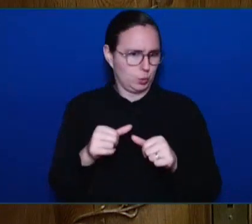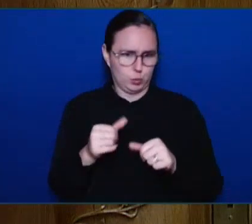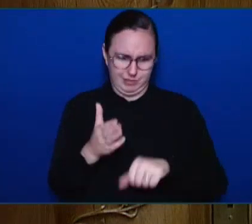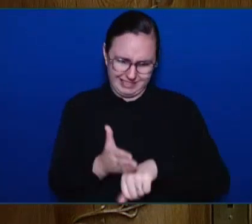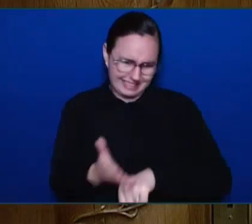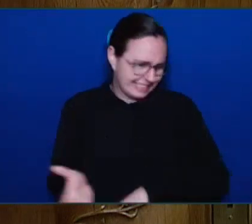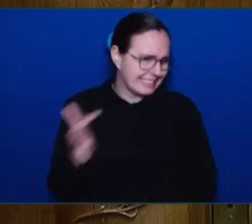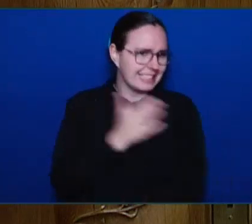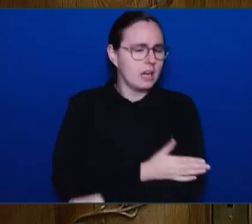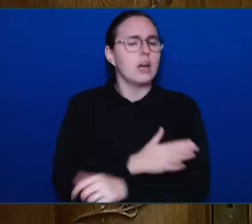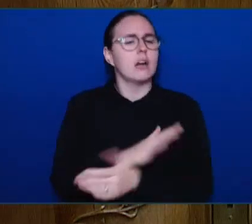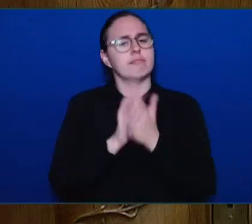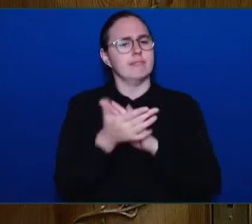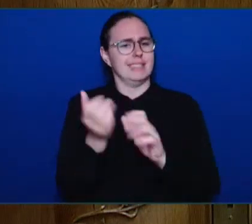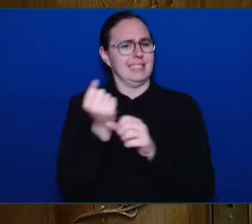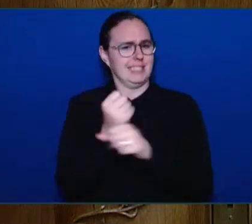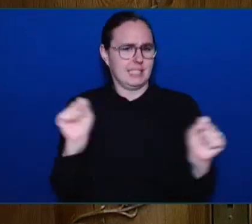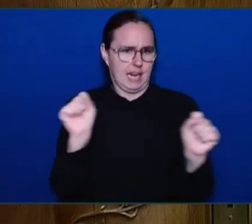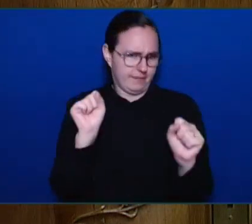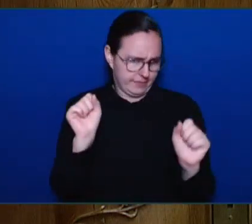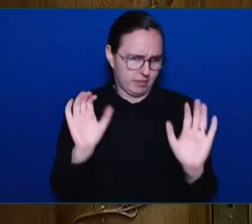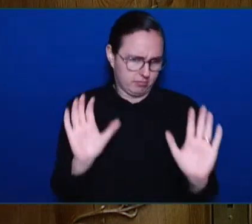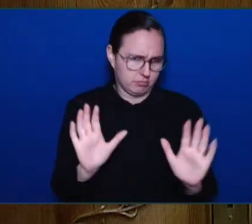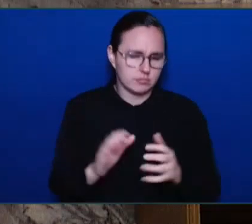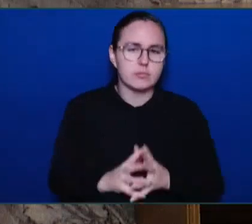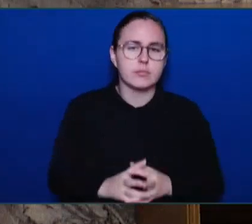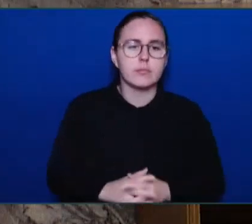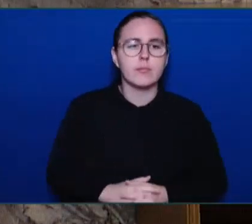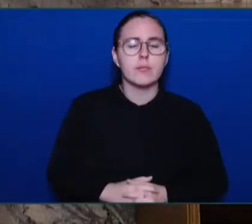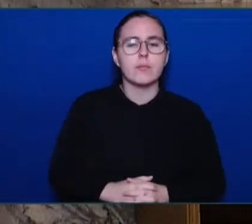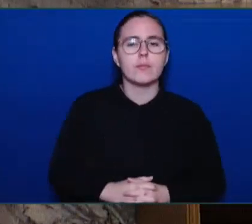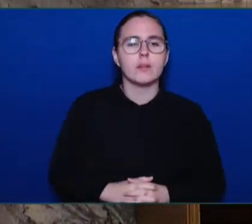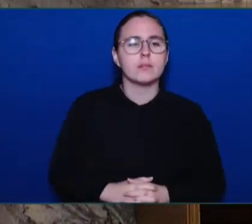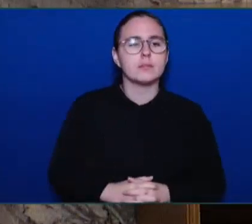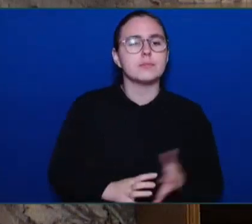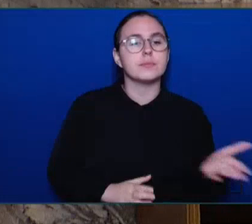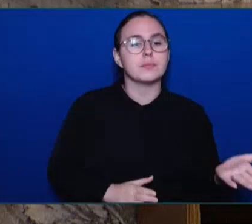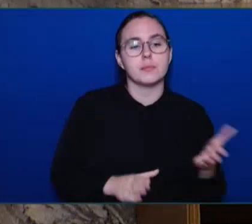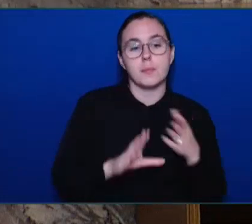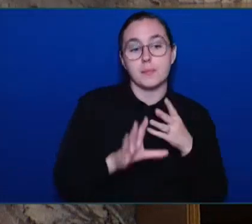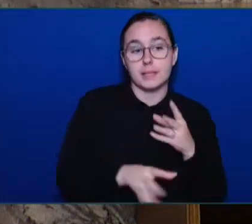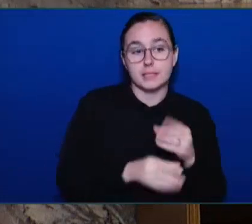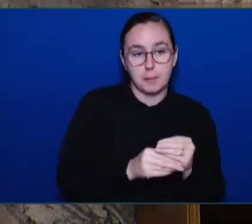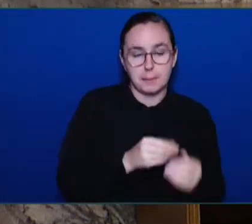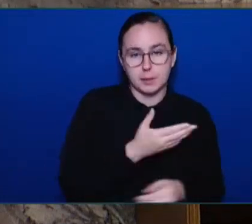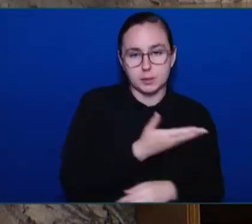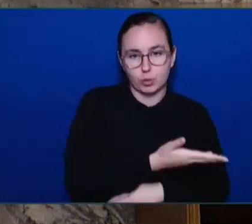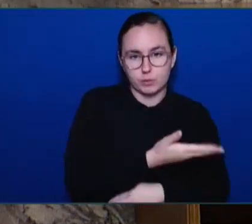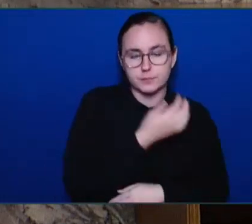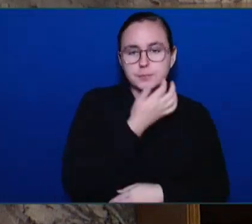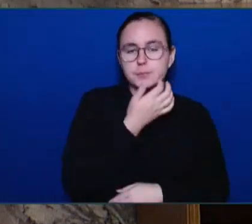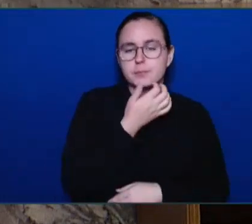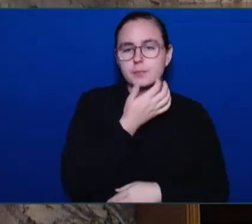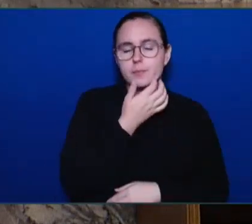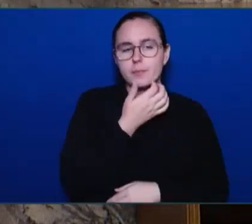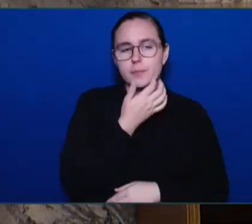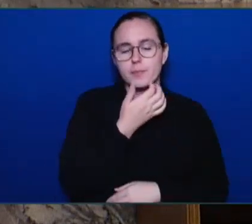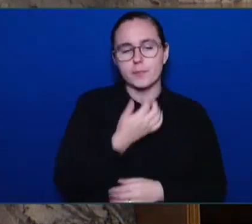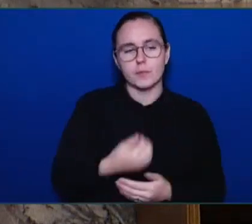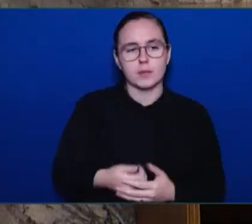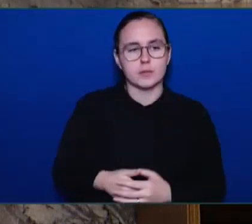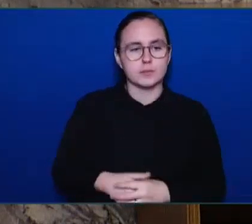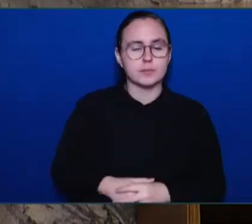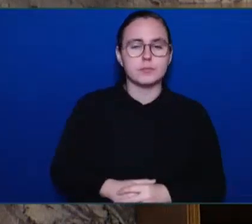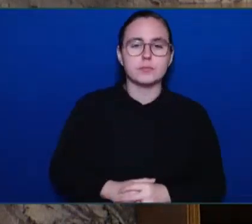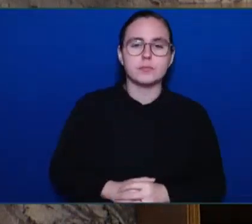Member for West Vancouver Capilano Supplemental. Thank you, Mr. Speaker. That response offers cold comfort to the woman who